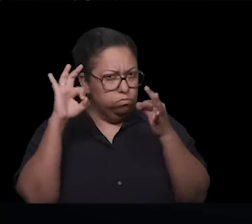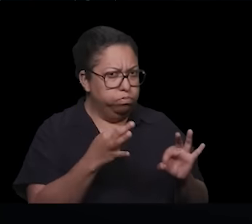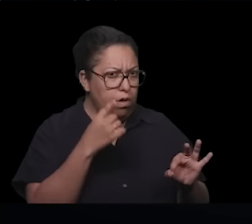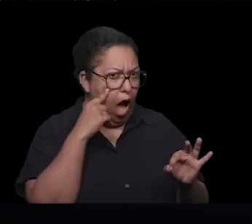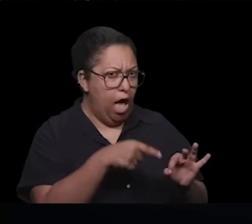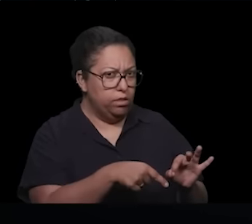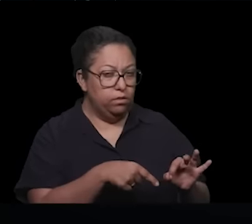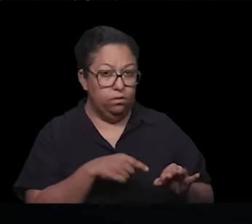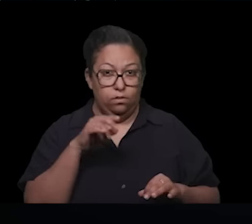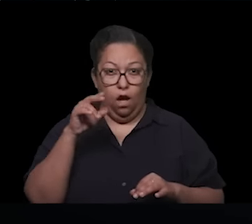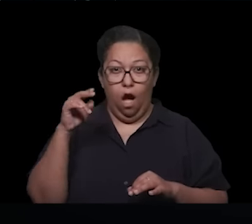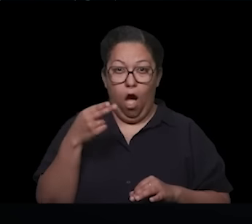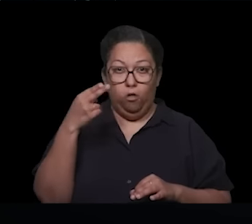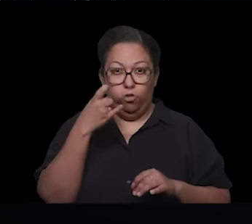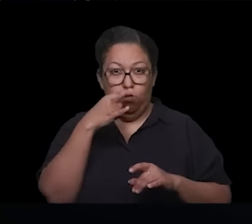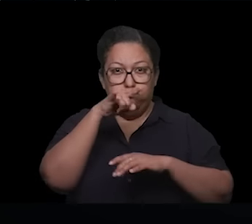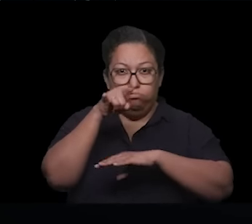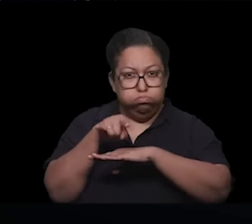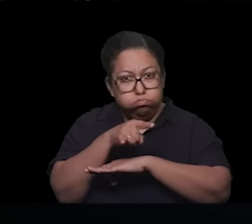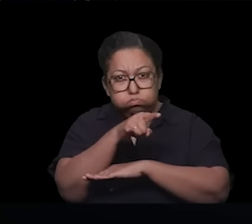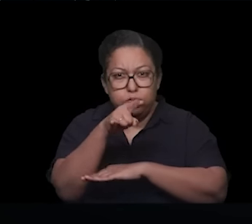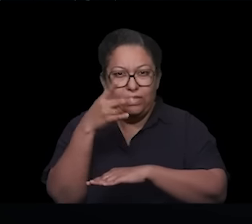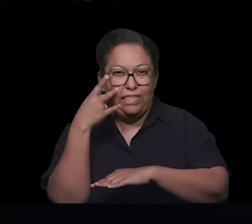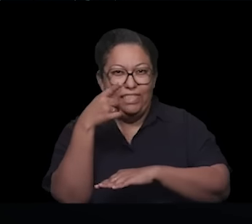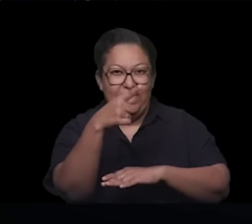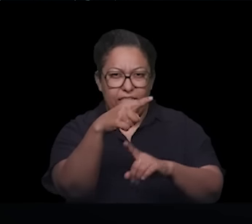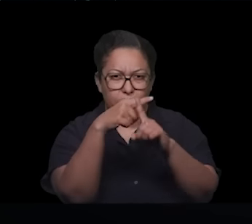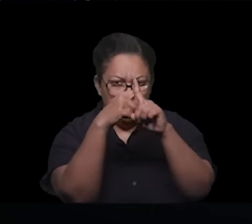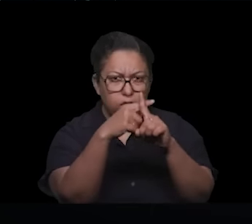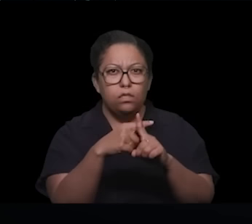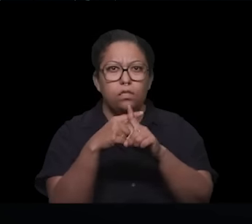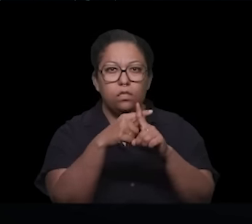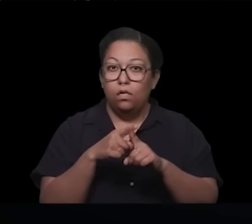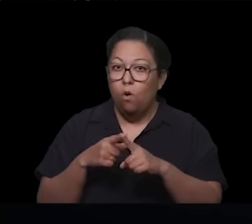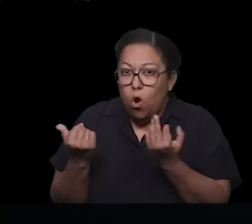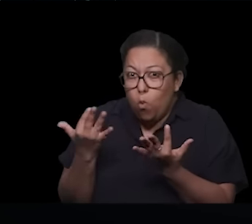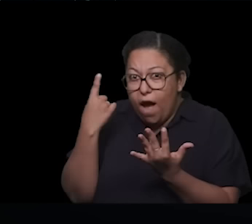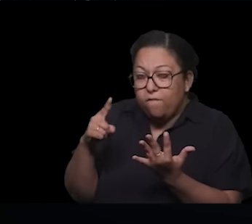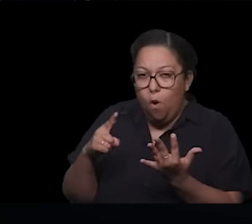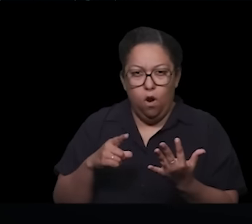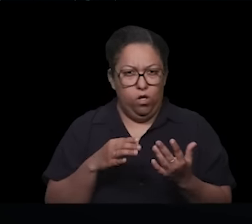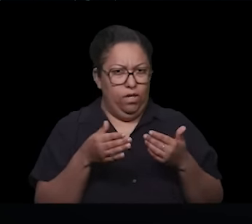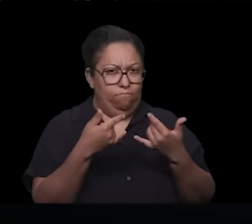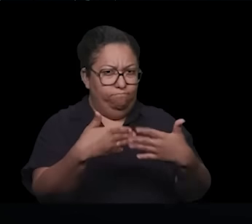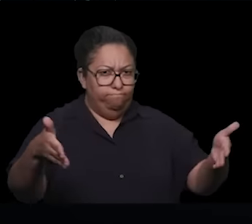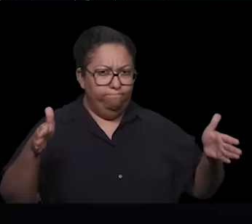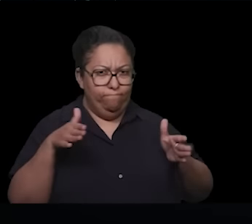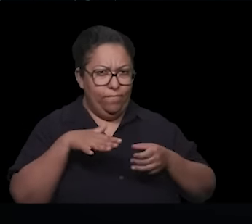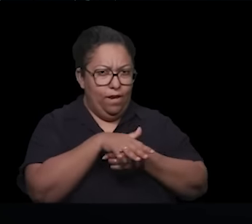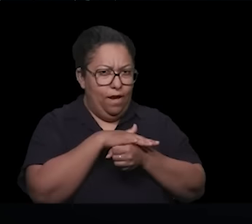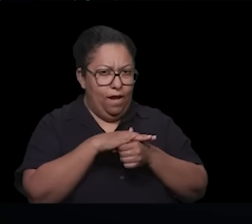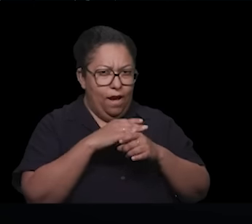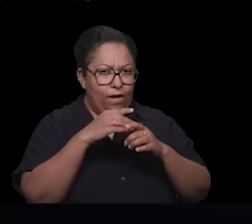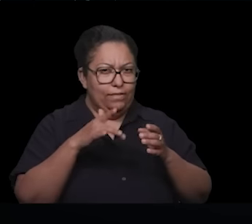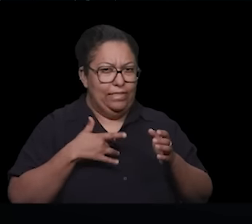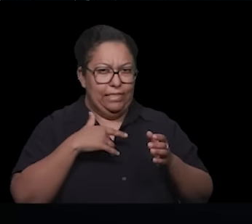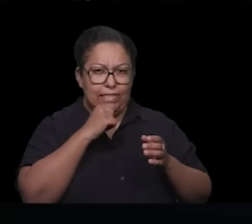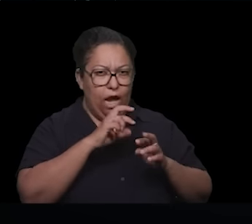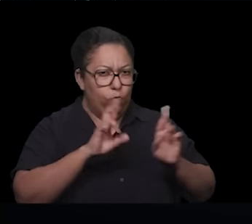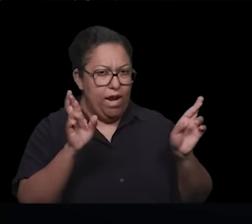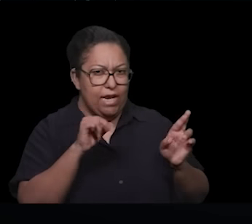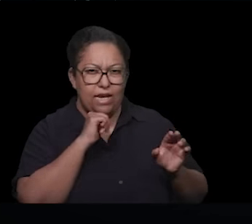Get eyes on it. On Hunter's console, the science vessel is outlined in red. What are you waiting for? The proximity sensors haven't been